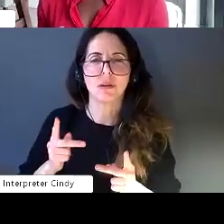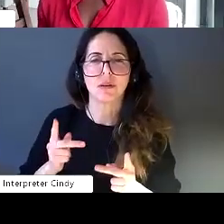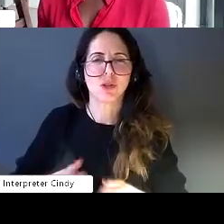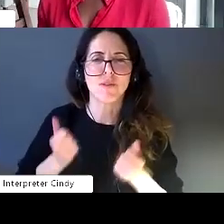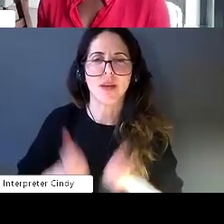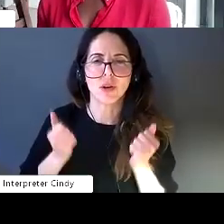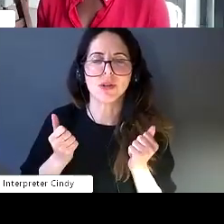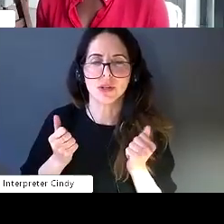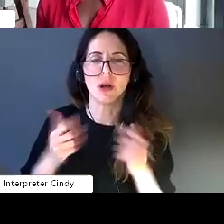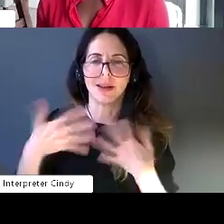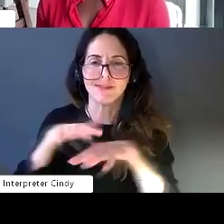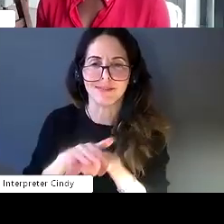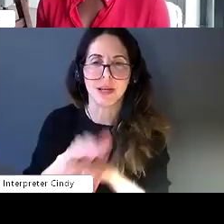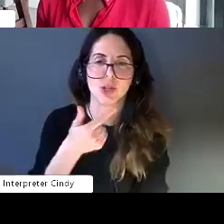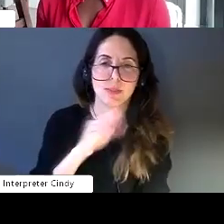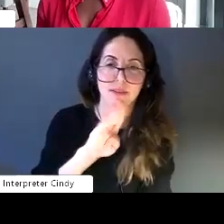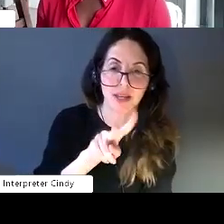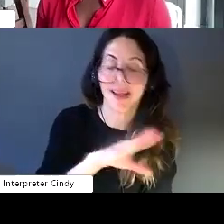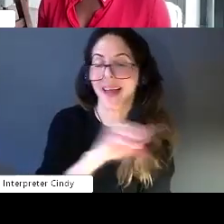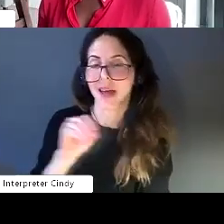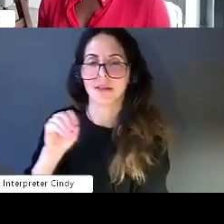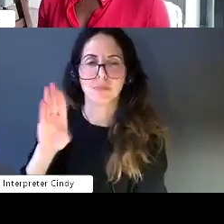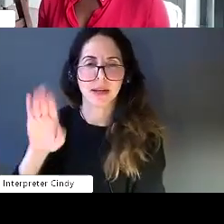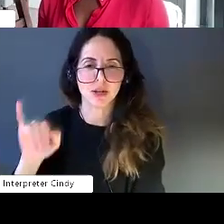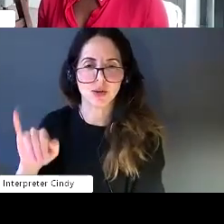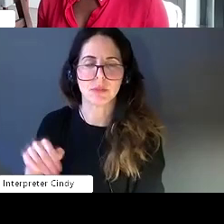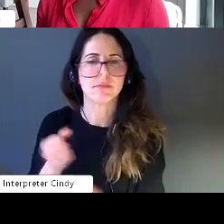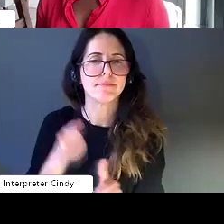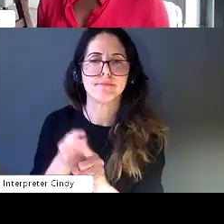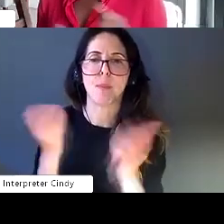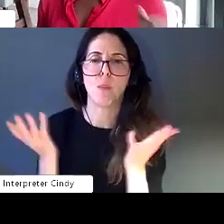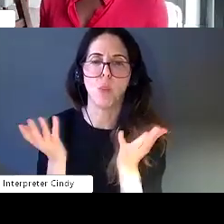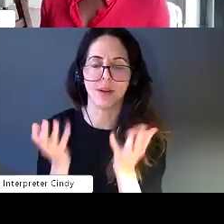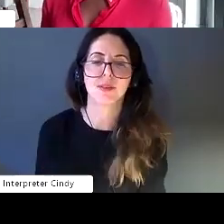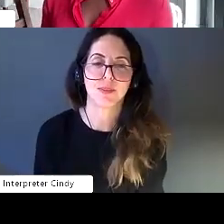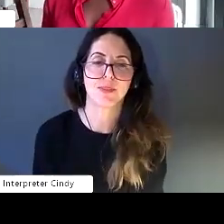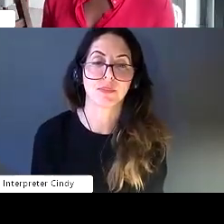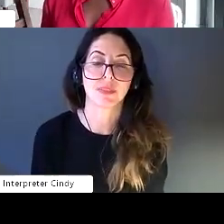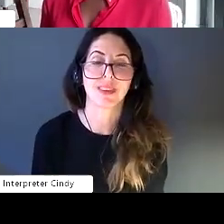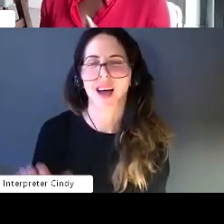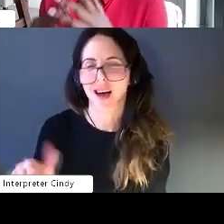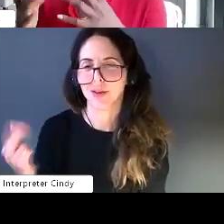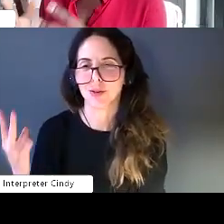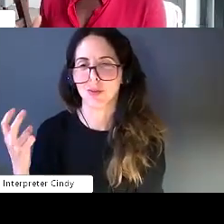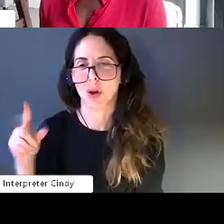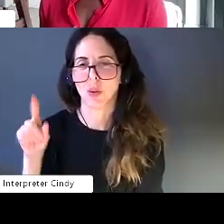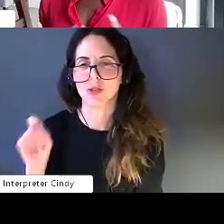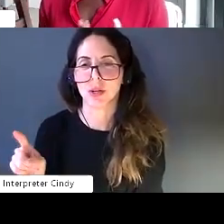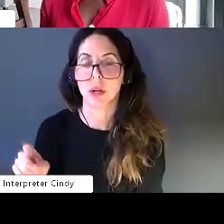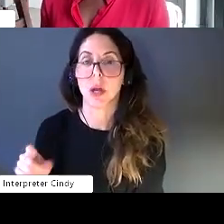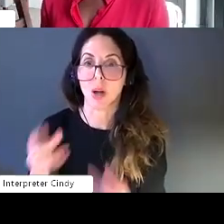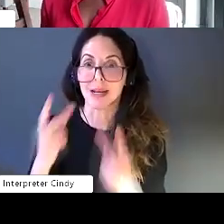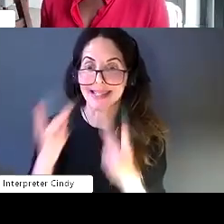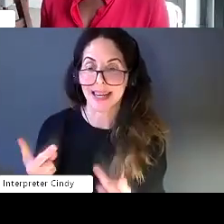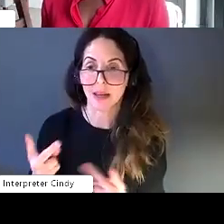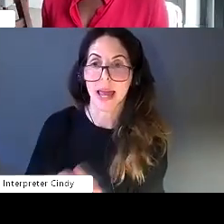intersection of gender-based violence and brain injury. And we also had 2 other questions, which was to see the impact of this on